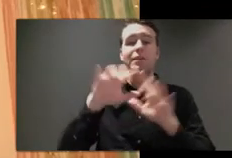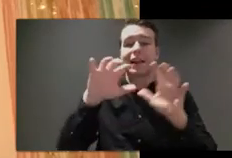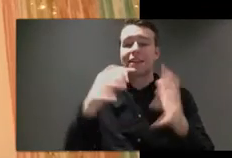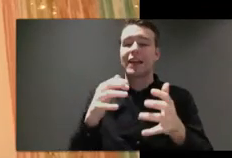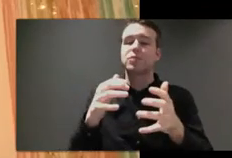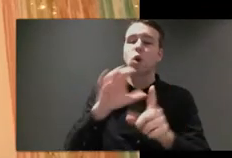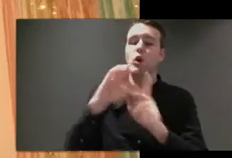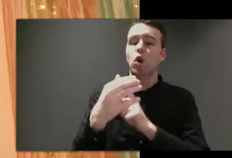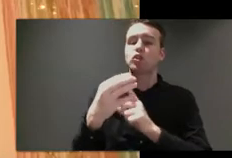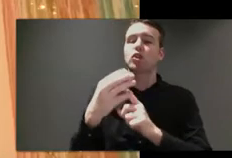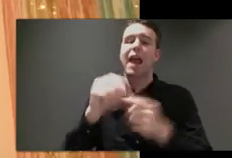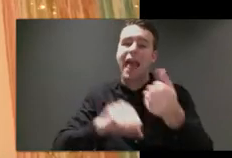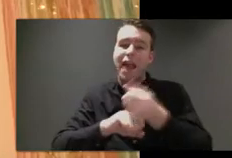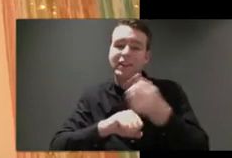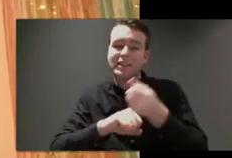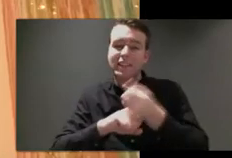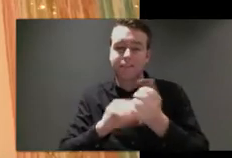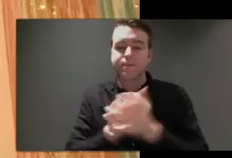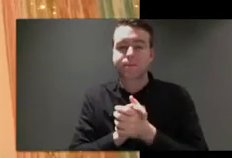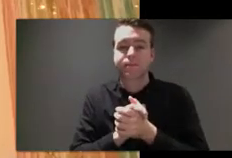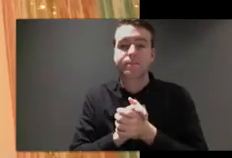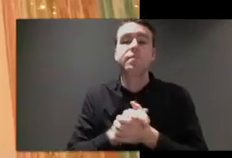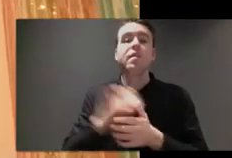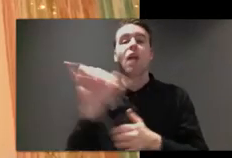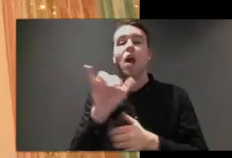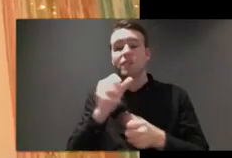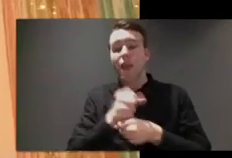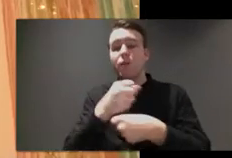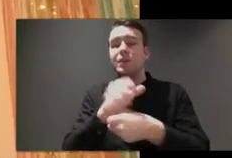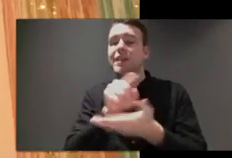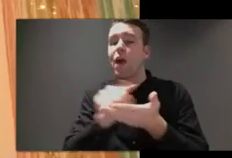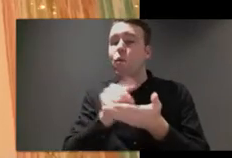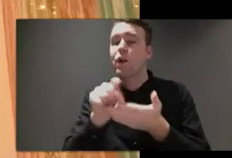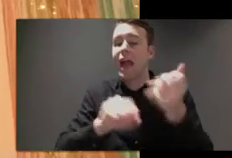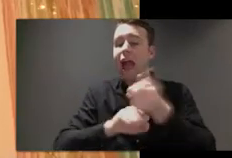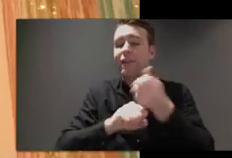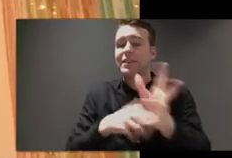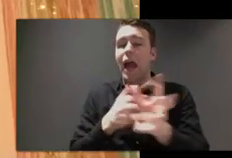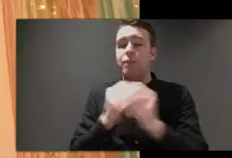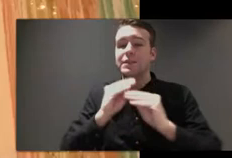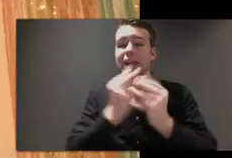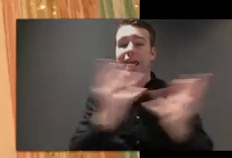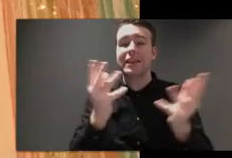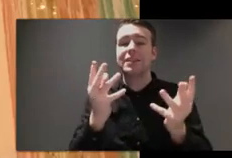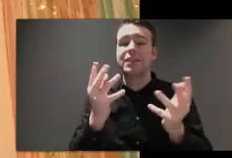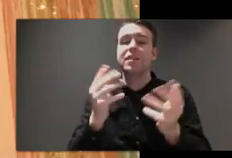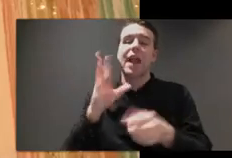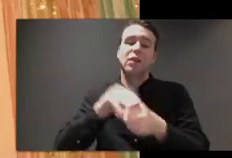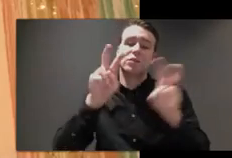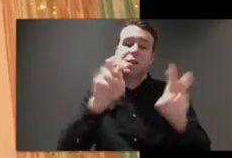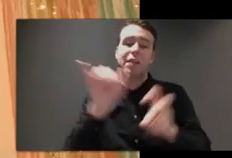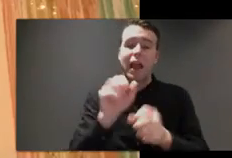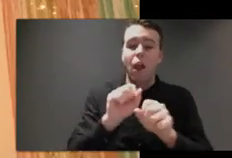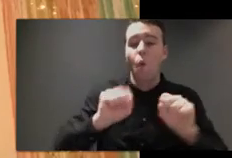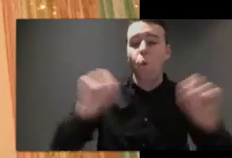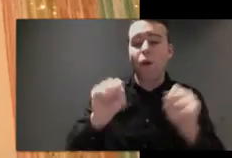and advocacy, empathy, and cyberbullying. They also produce a weekly advocacy update newsletter that includes topics such as